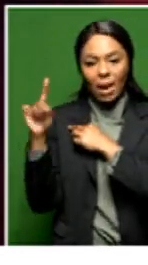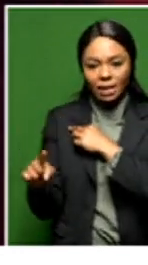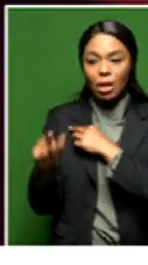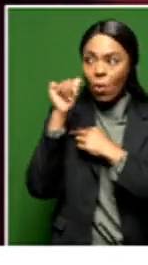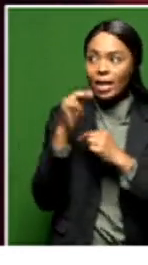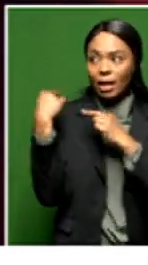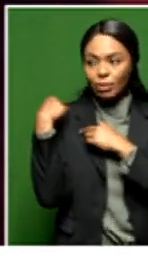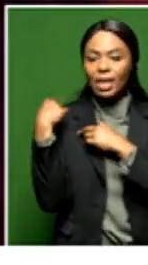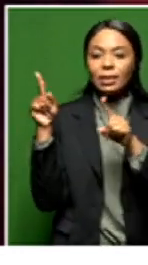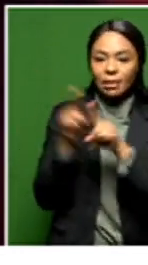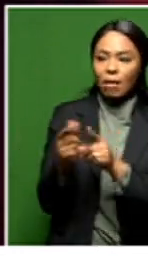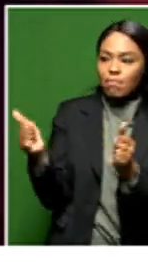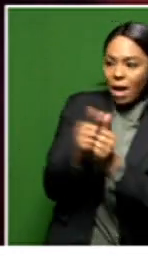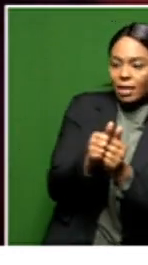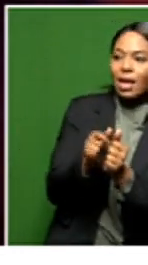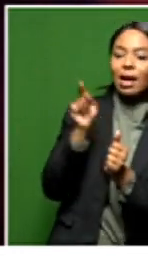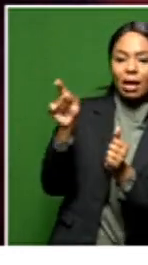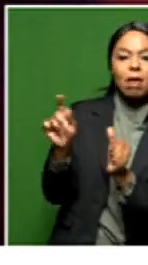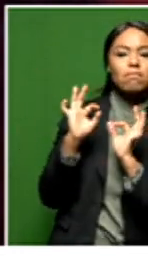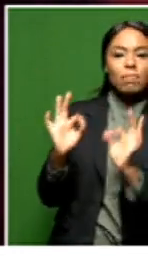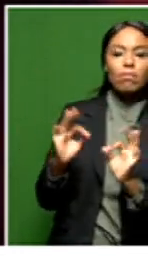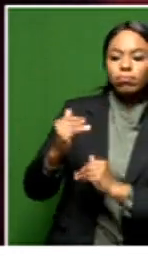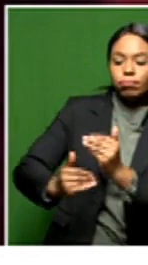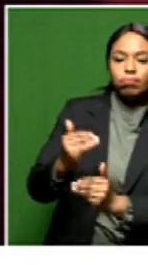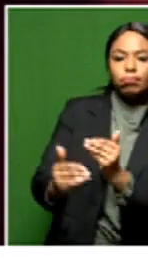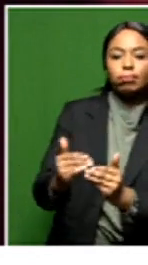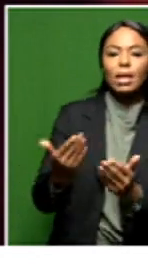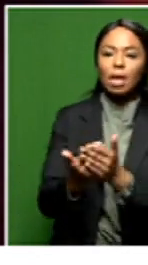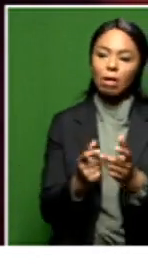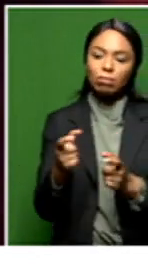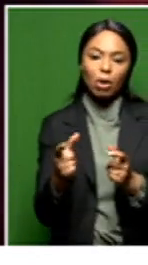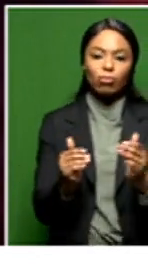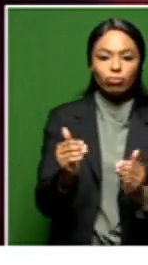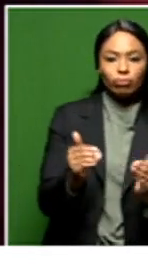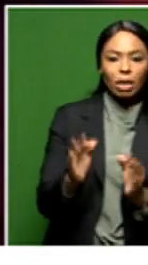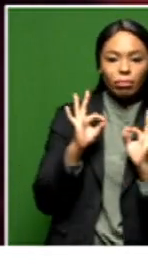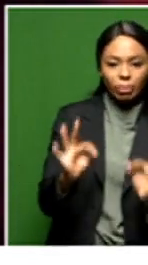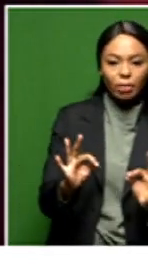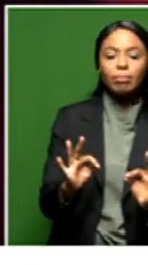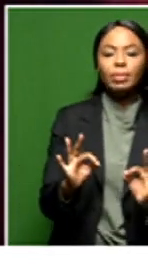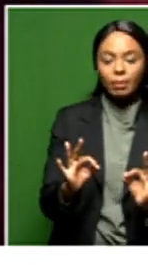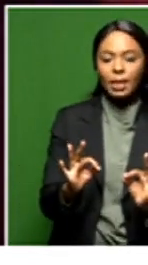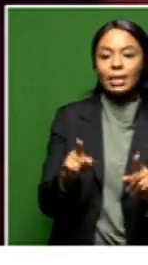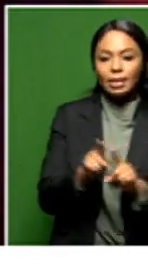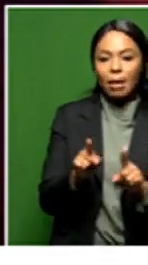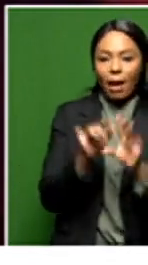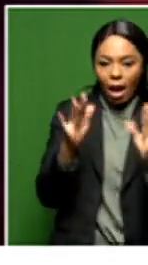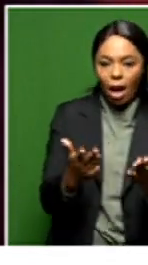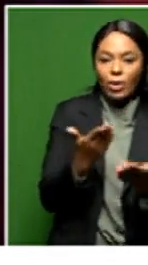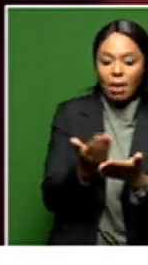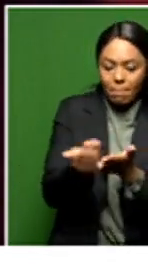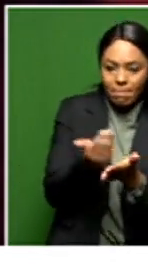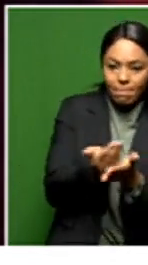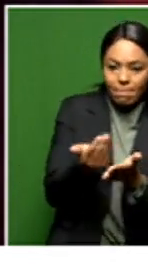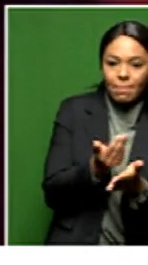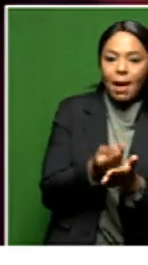your money game and think sharp by making sure that you actually either improve your financial literacy levels or partner with somebody